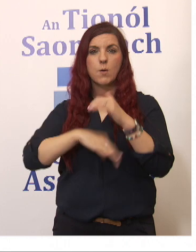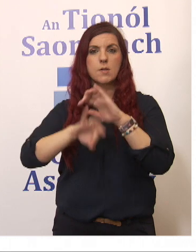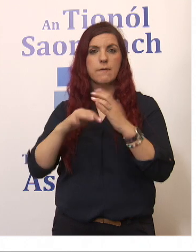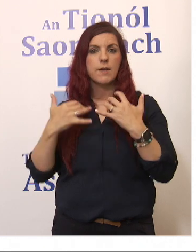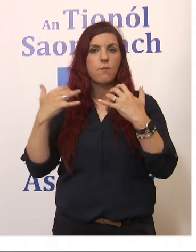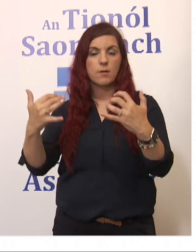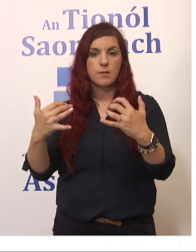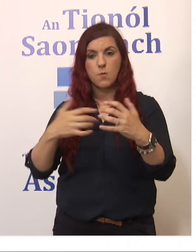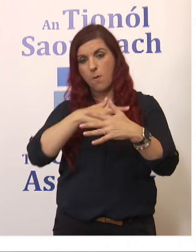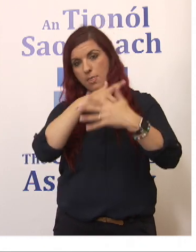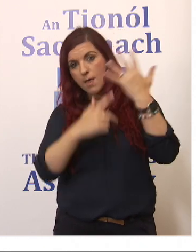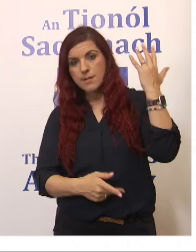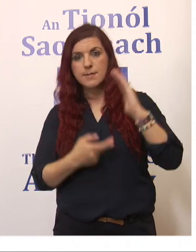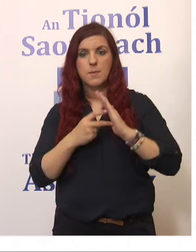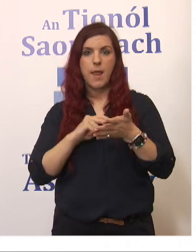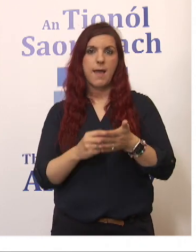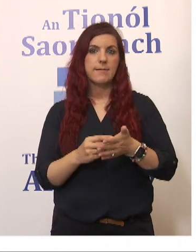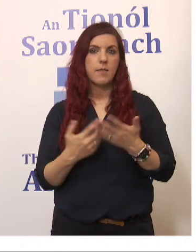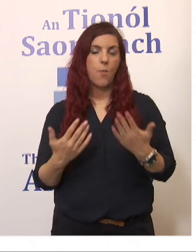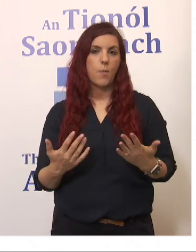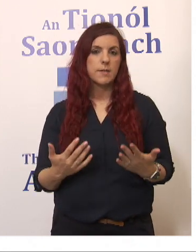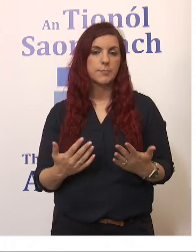that's the plan of action